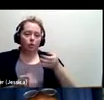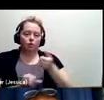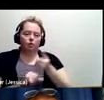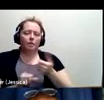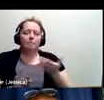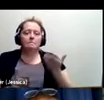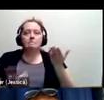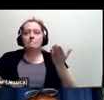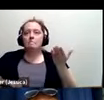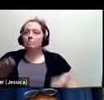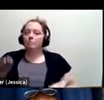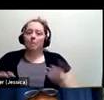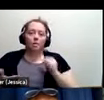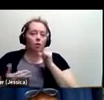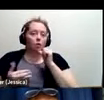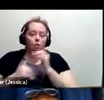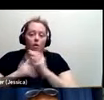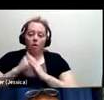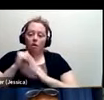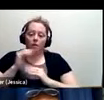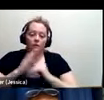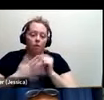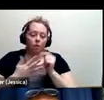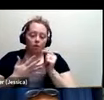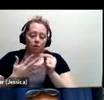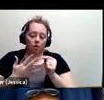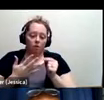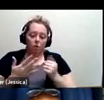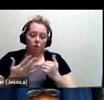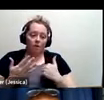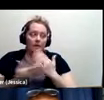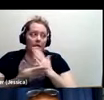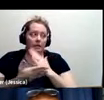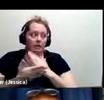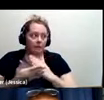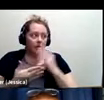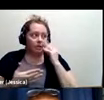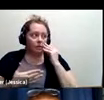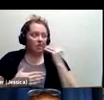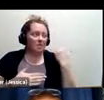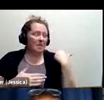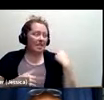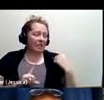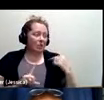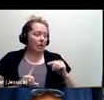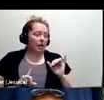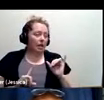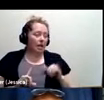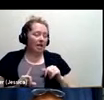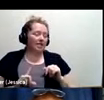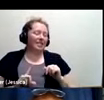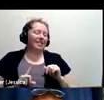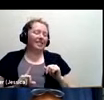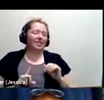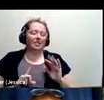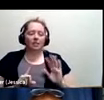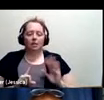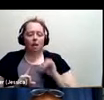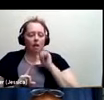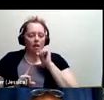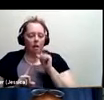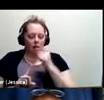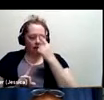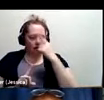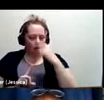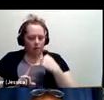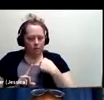have experiences that make certain things or certain displays of affection uncomfortable for you. And so it really is sort of